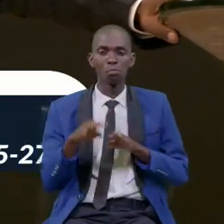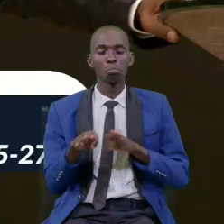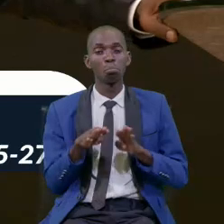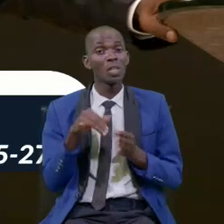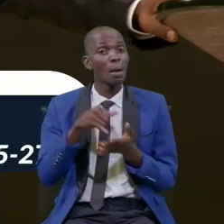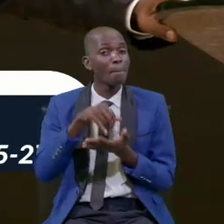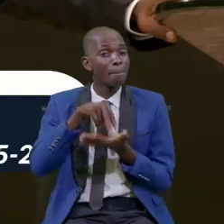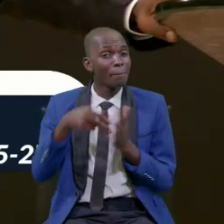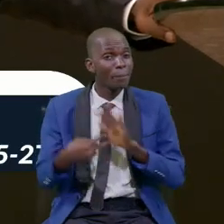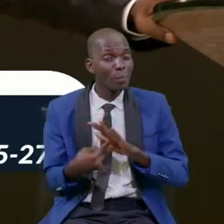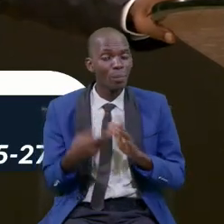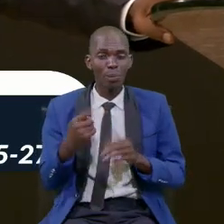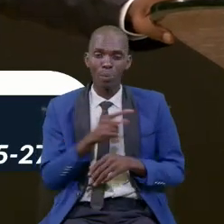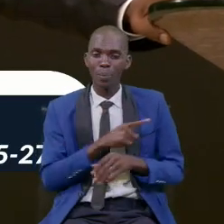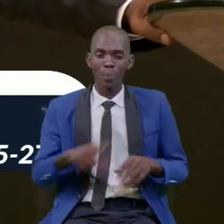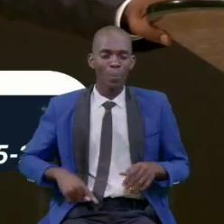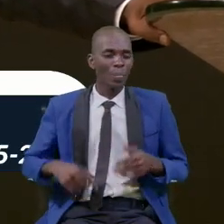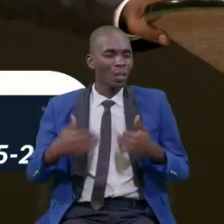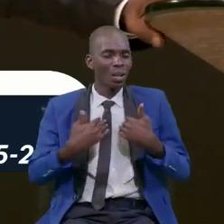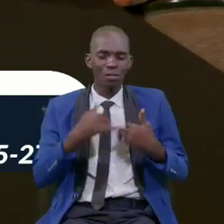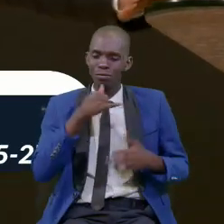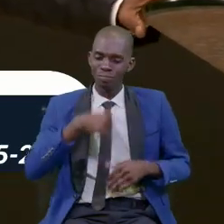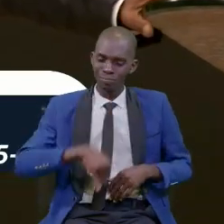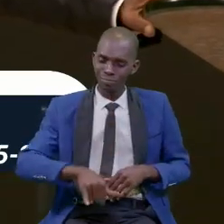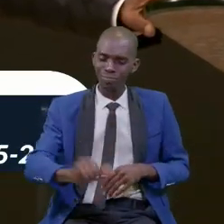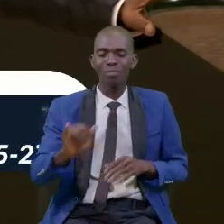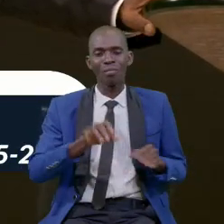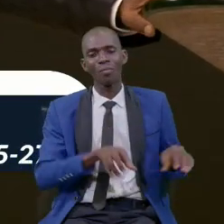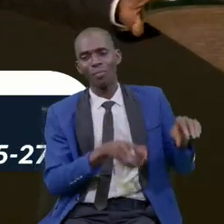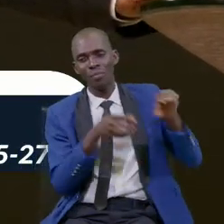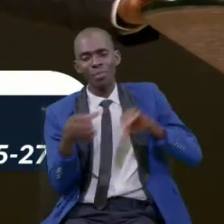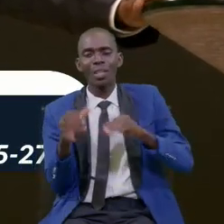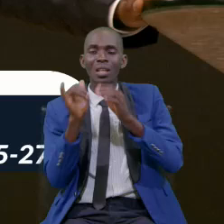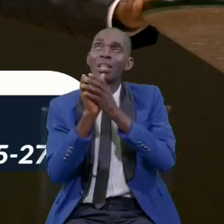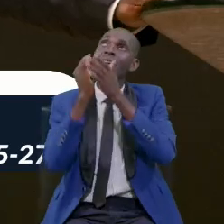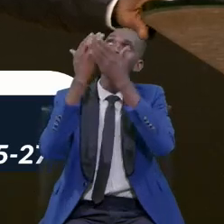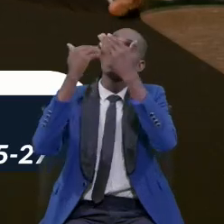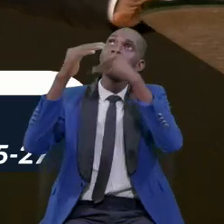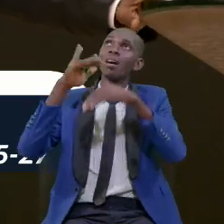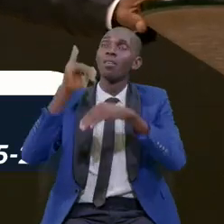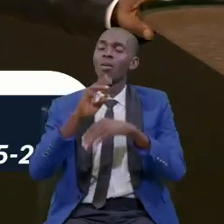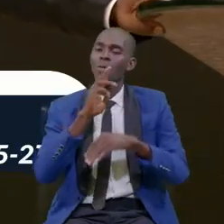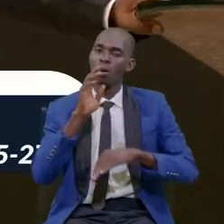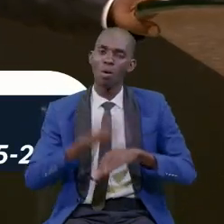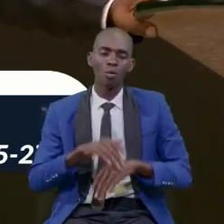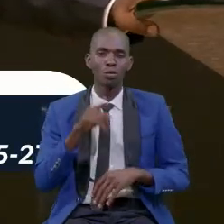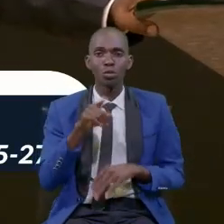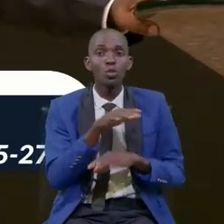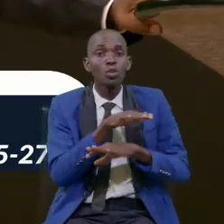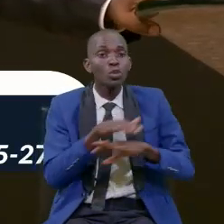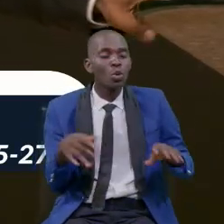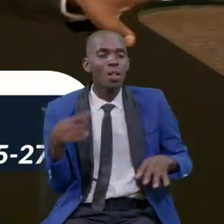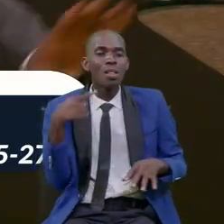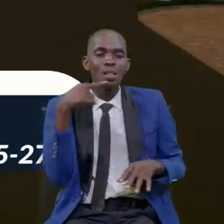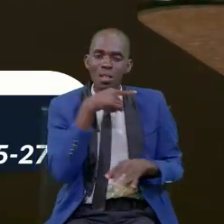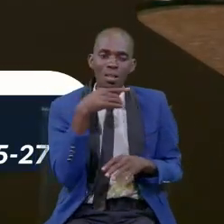means the Lord has not sprinkled that heavenly water upon you. Don't lie against the